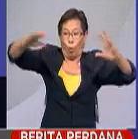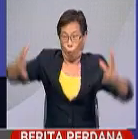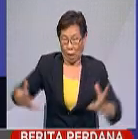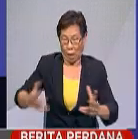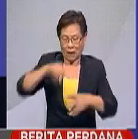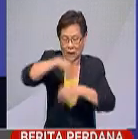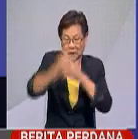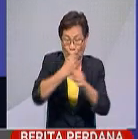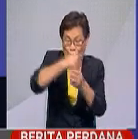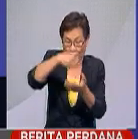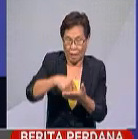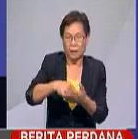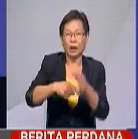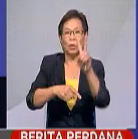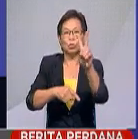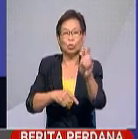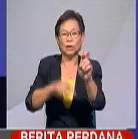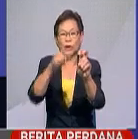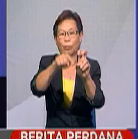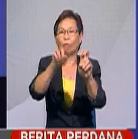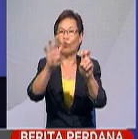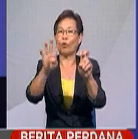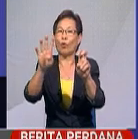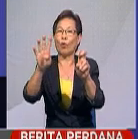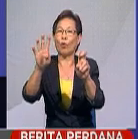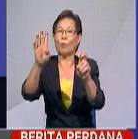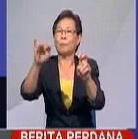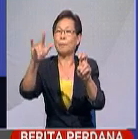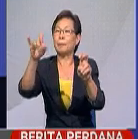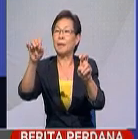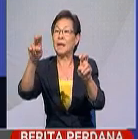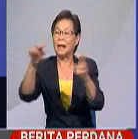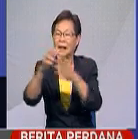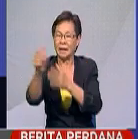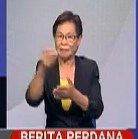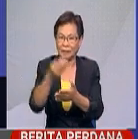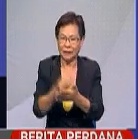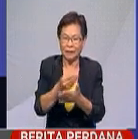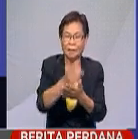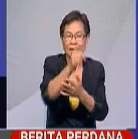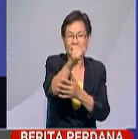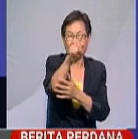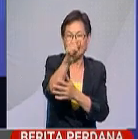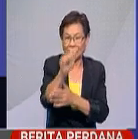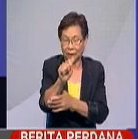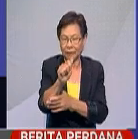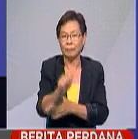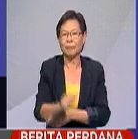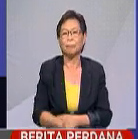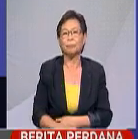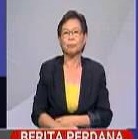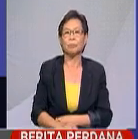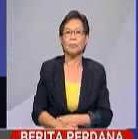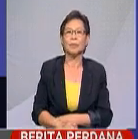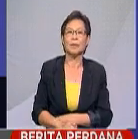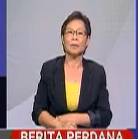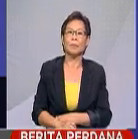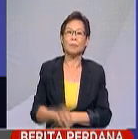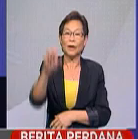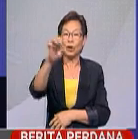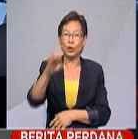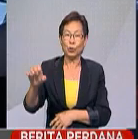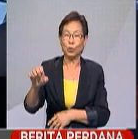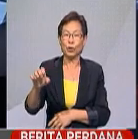reach 20.4 billion units. Data by Euromonitor